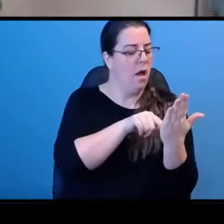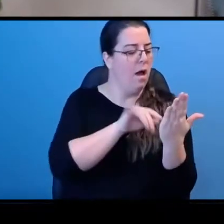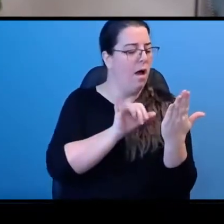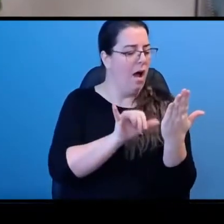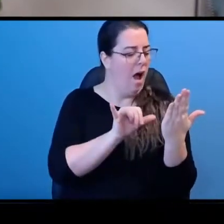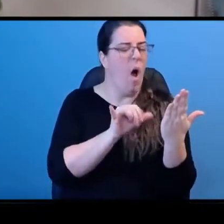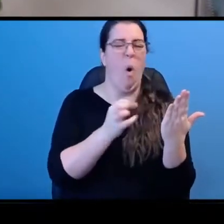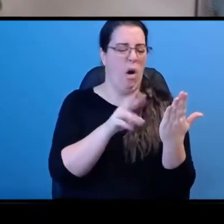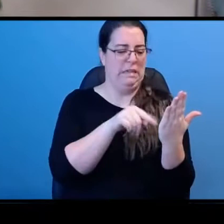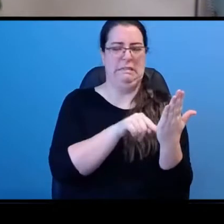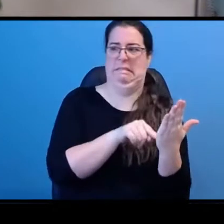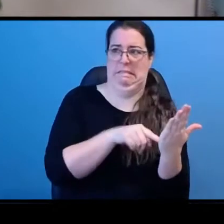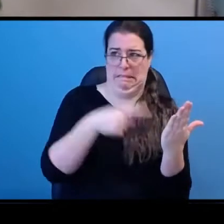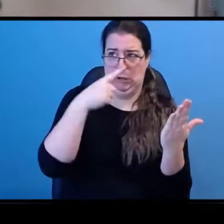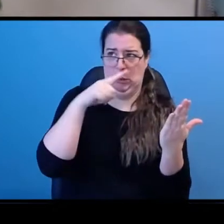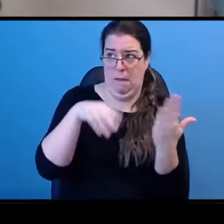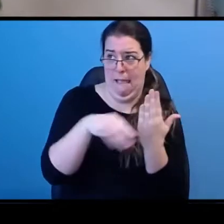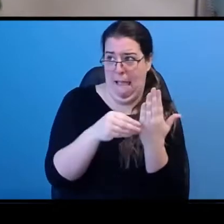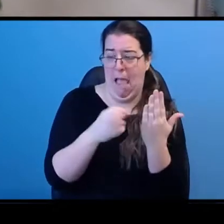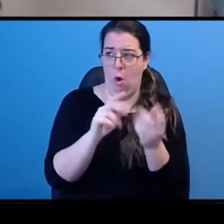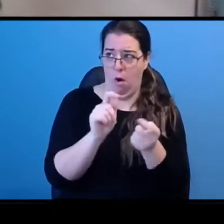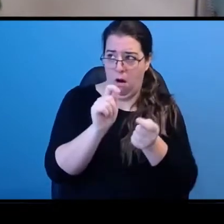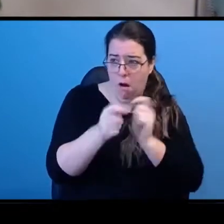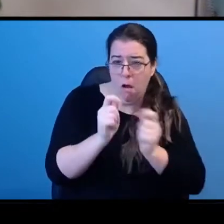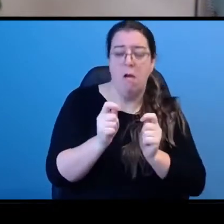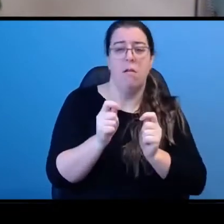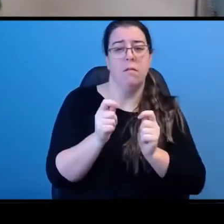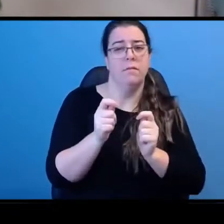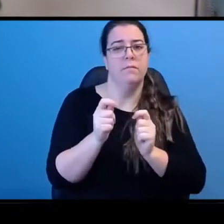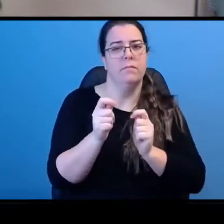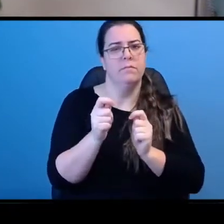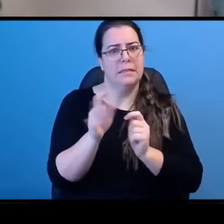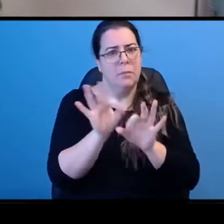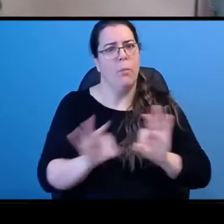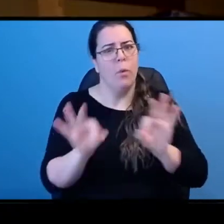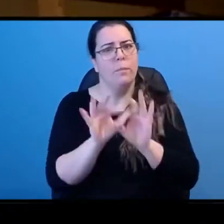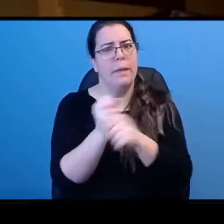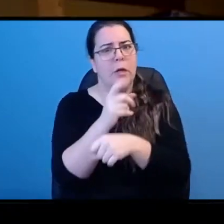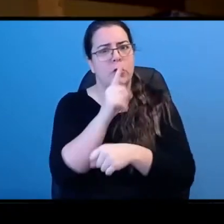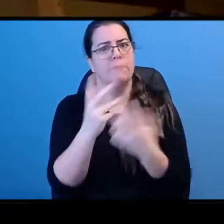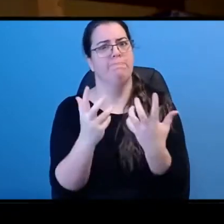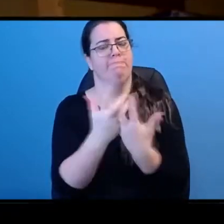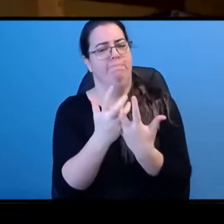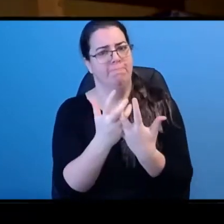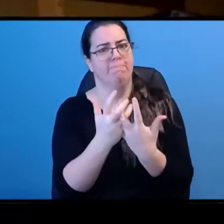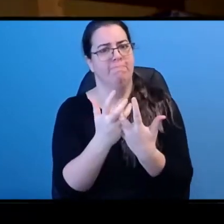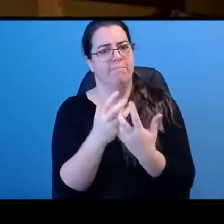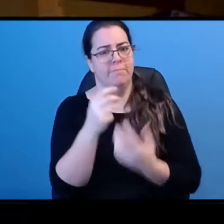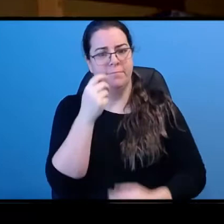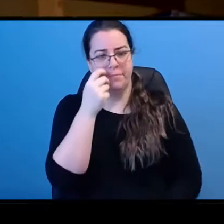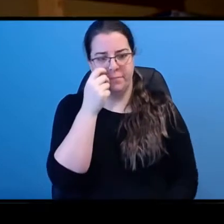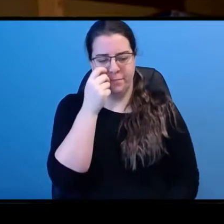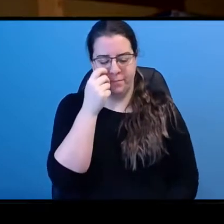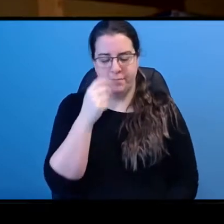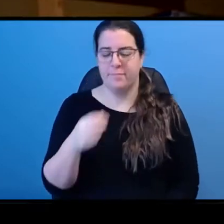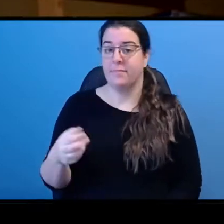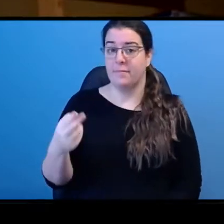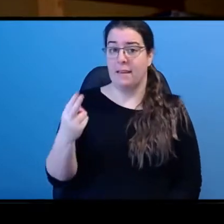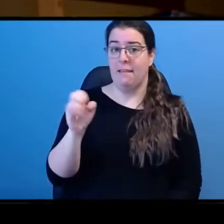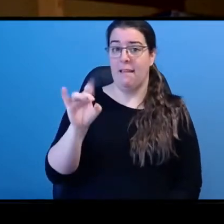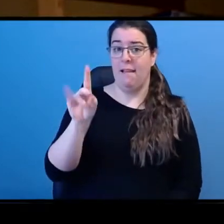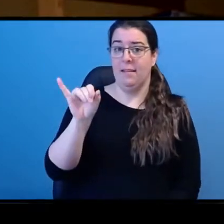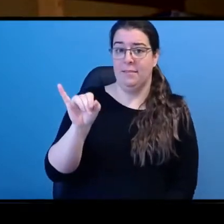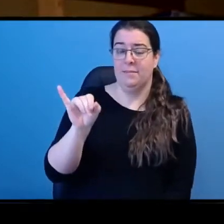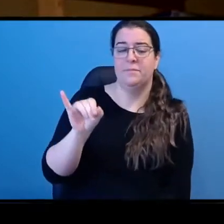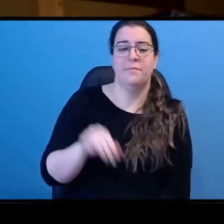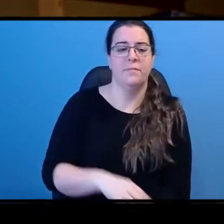things. So that's really important too. If I can touch on that for a sec, Kelsey, sure. I would also recommend that if